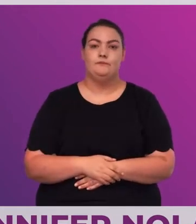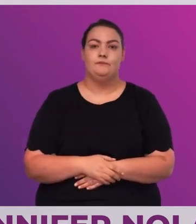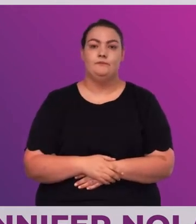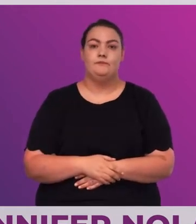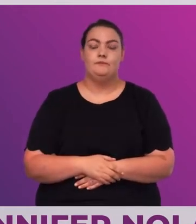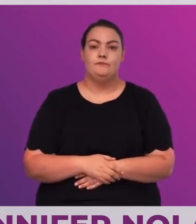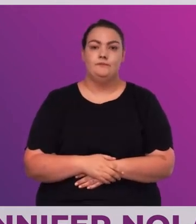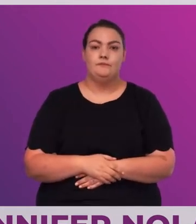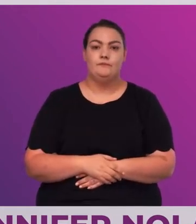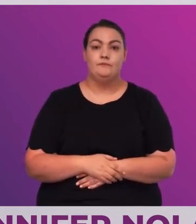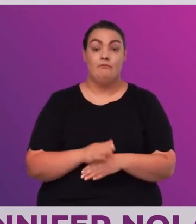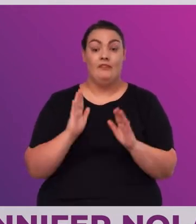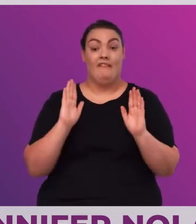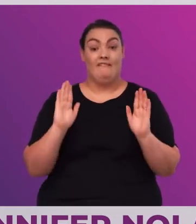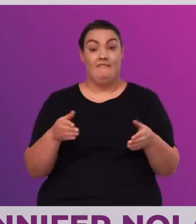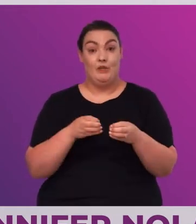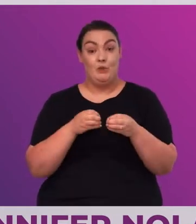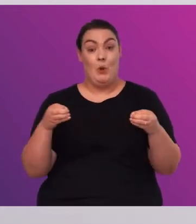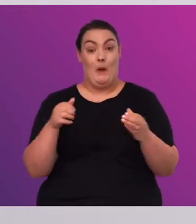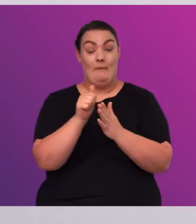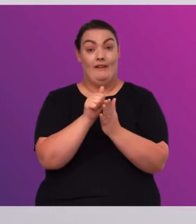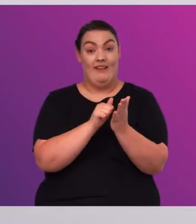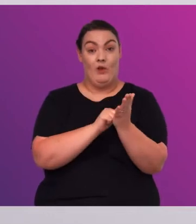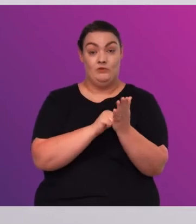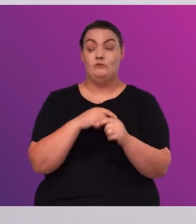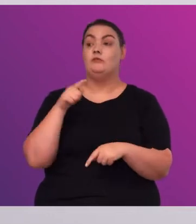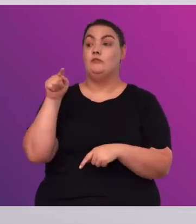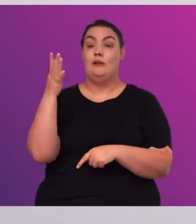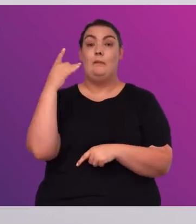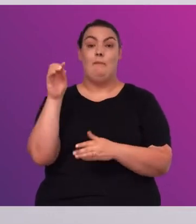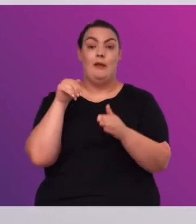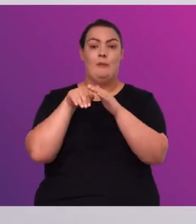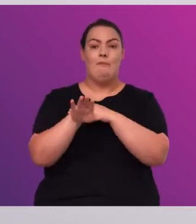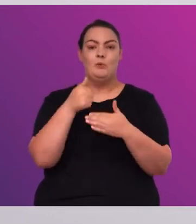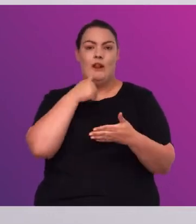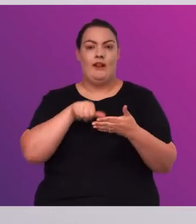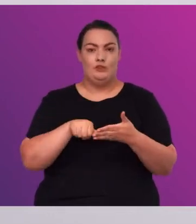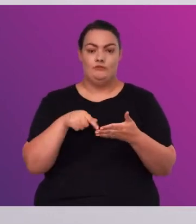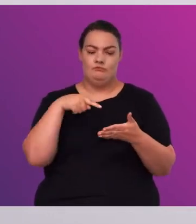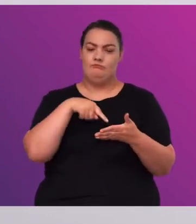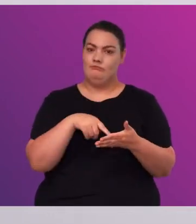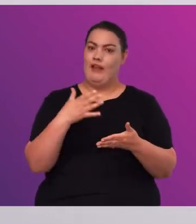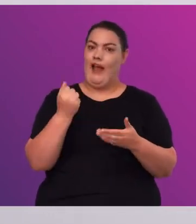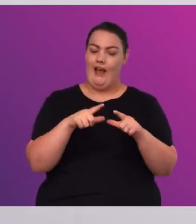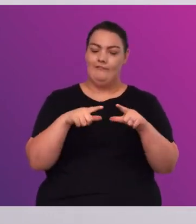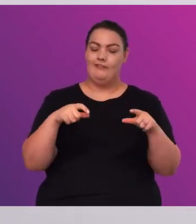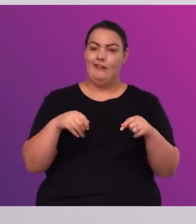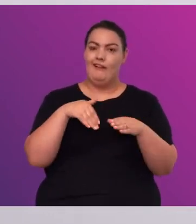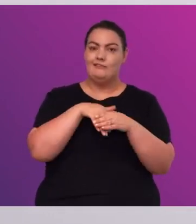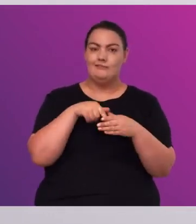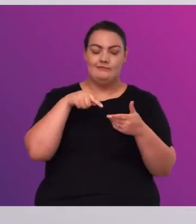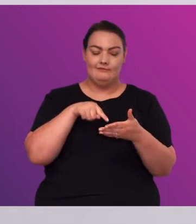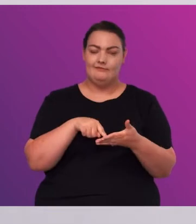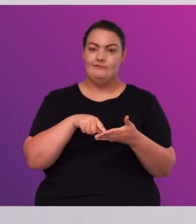When you first open your current account, the bank will send you a debit card by post. A debit card